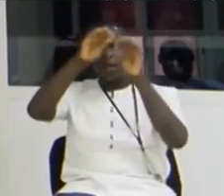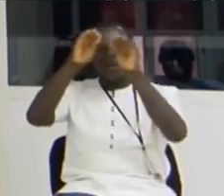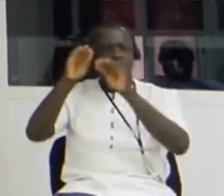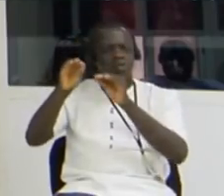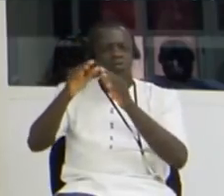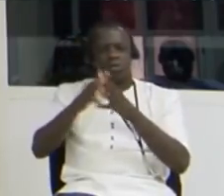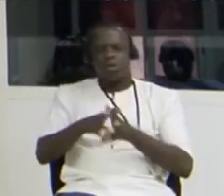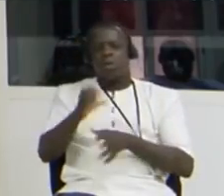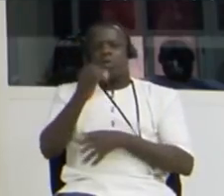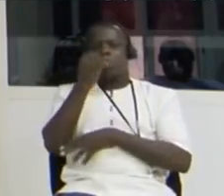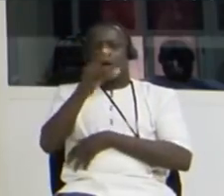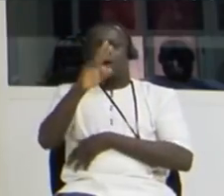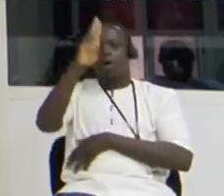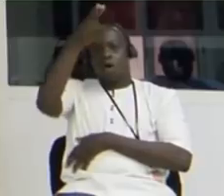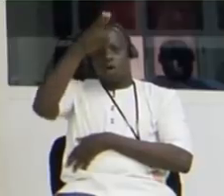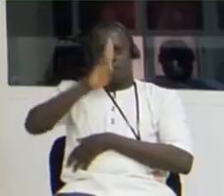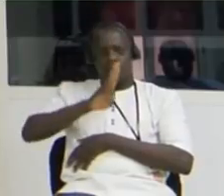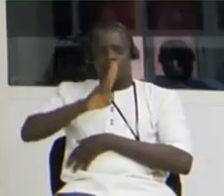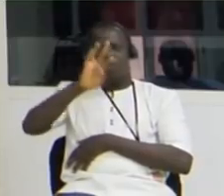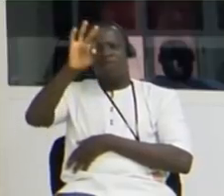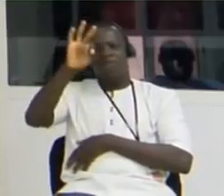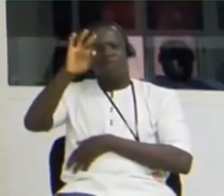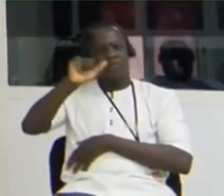was Honorable Fatula Mimfai.